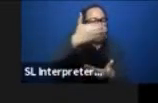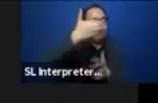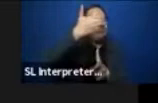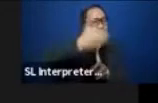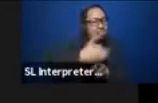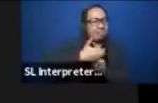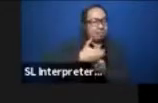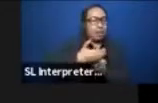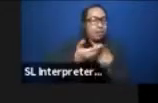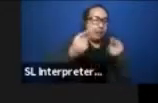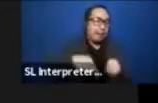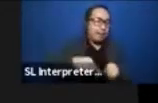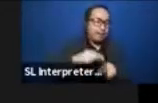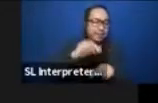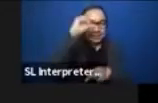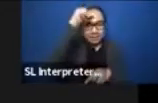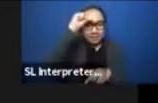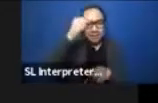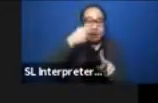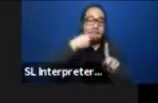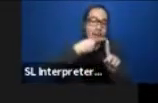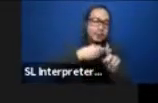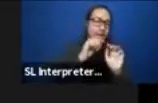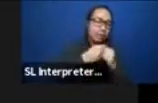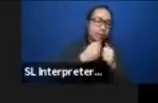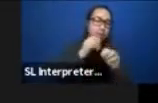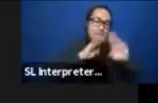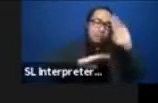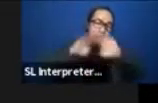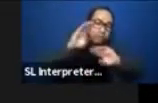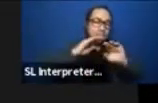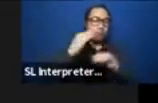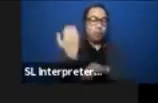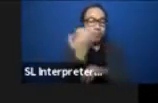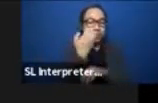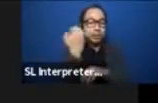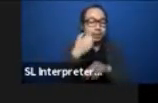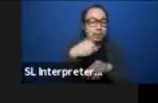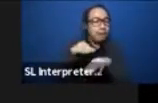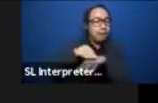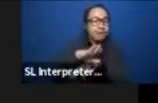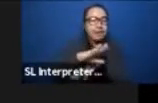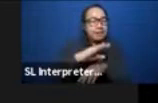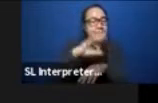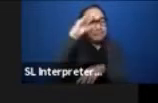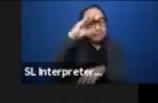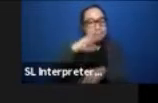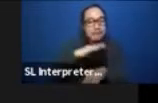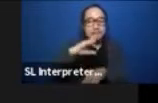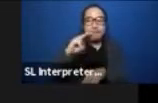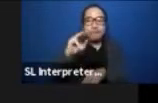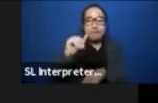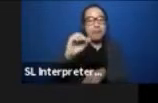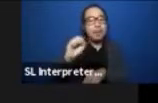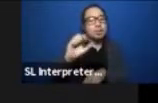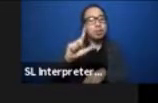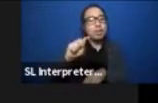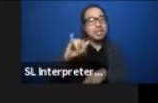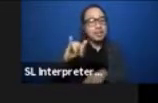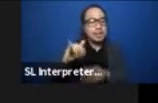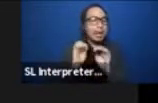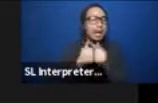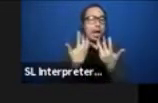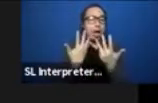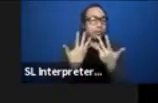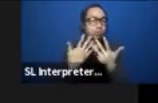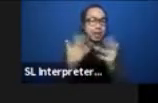how crisis affects masculinities programming, how crisis affects any engagement with young men and boys, and therefore how we can mitigate that in